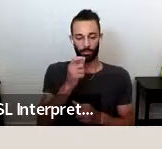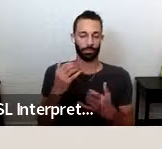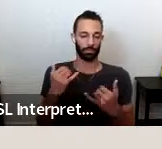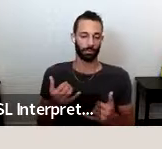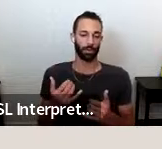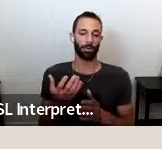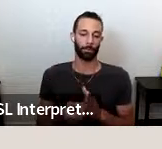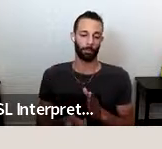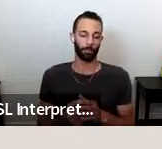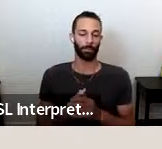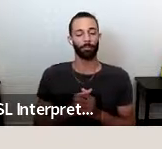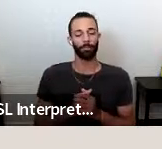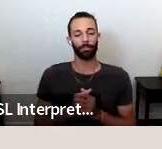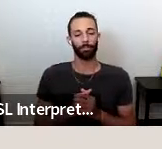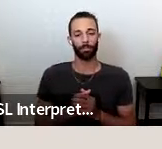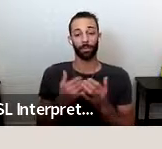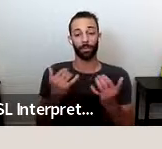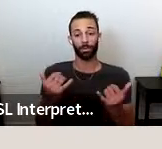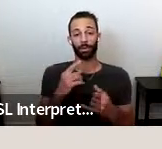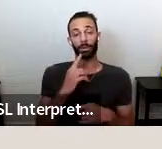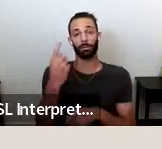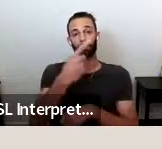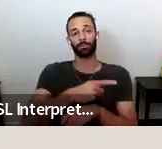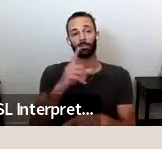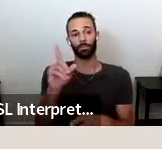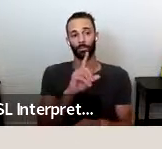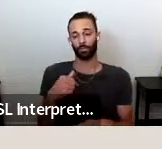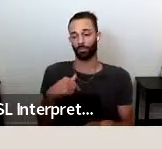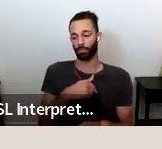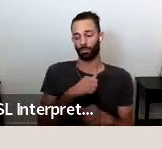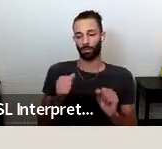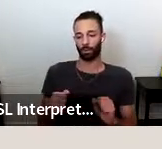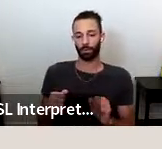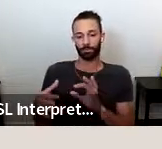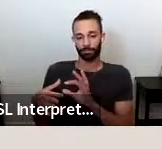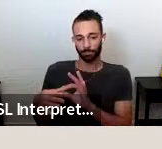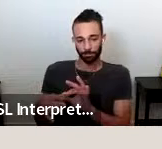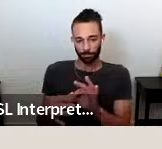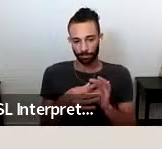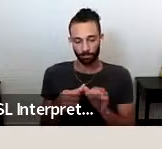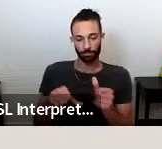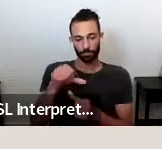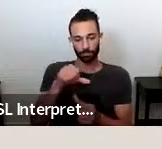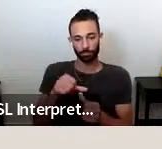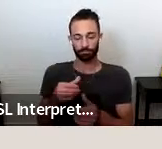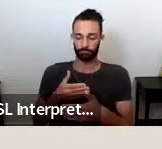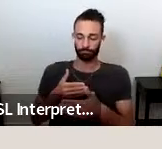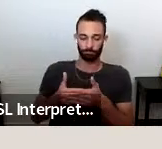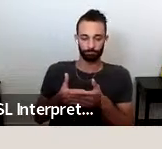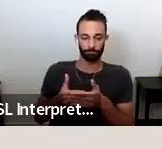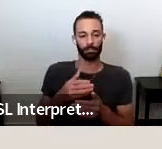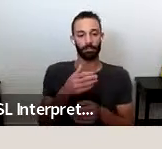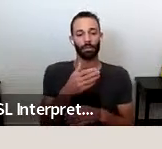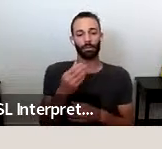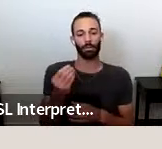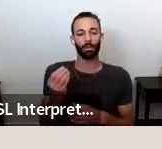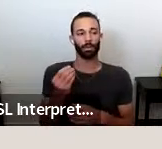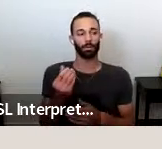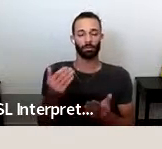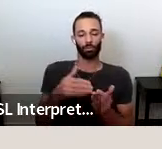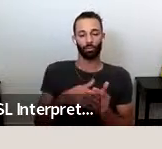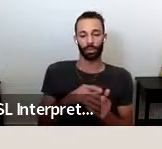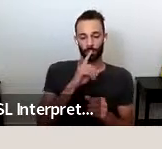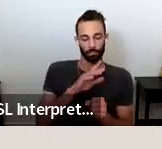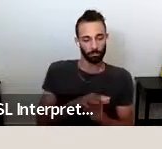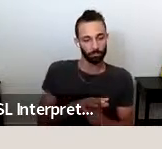for us to connect with each other, hold each other close, and reaffirm our commitment to